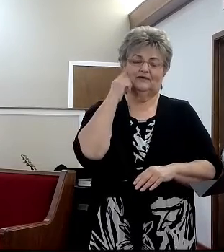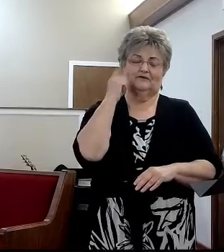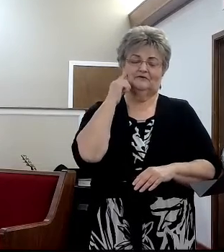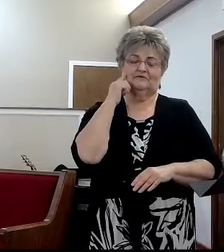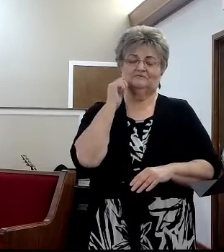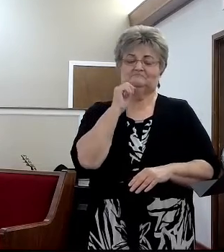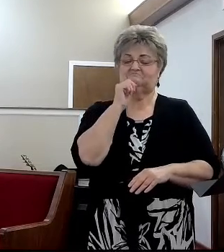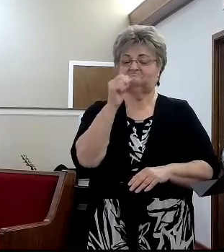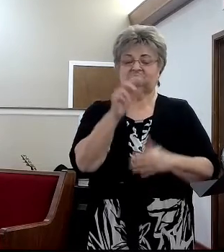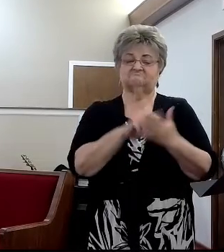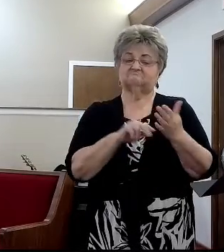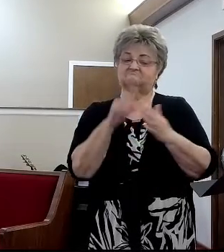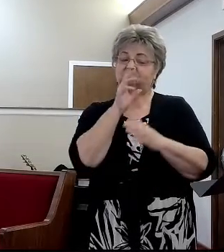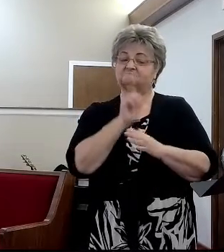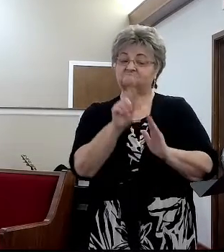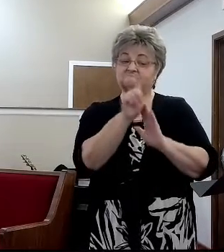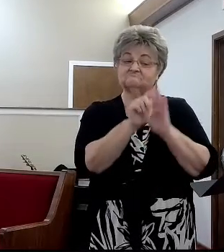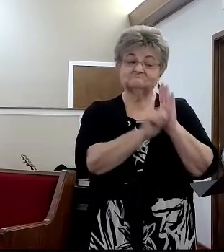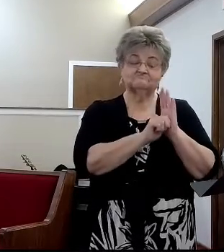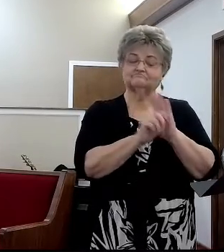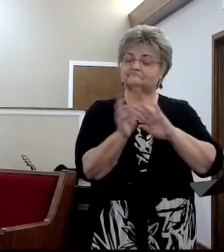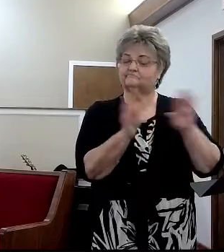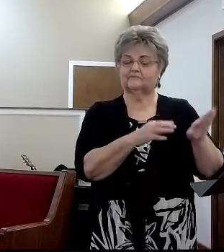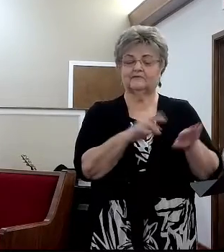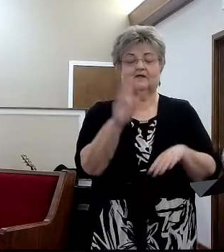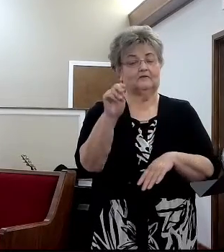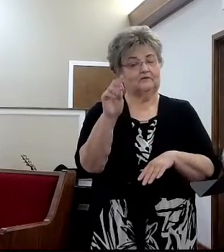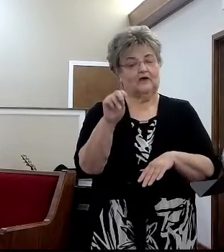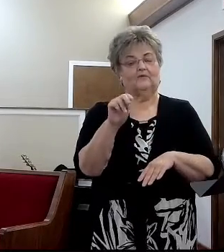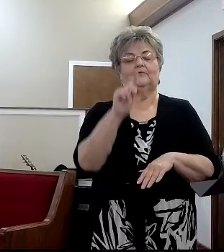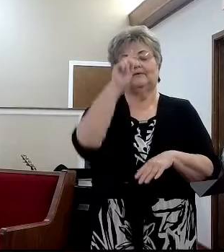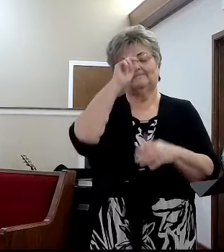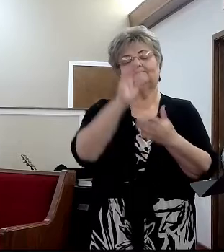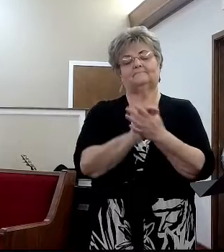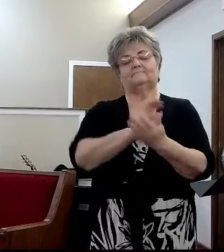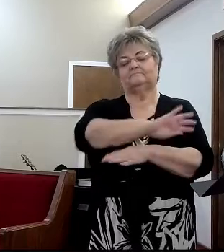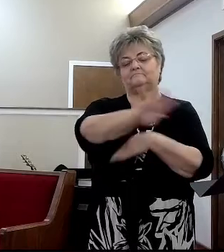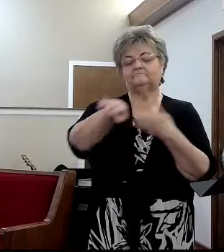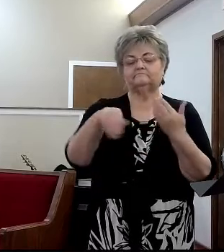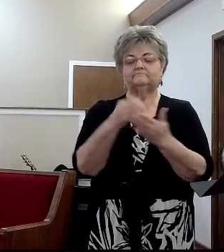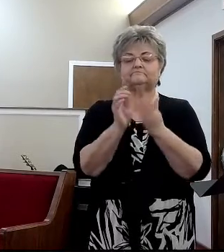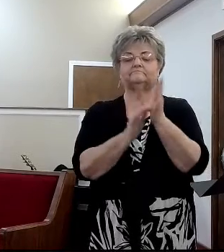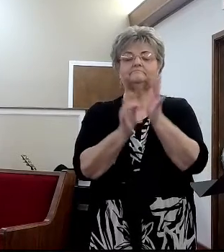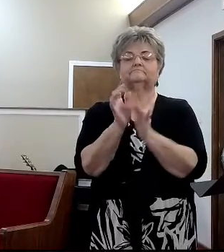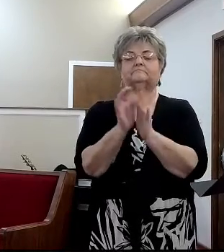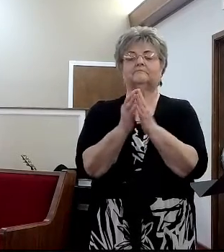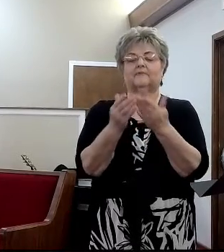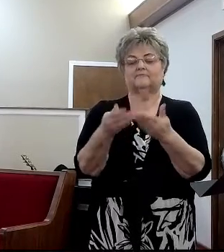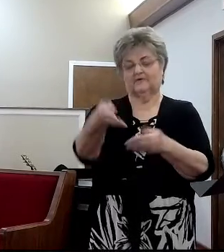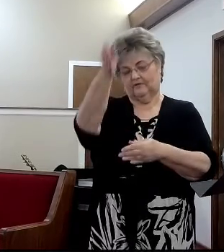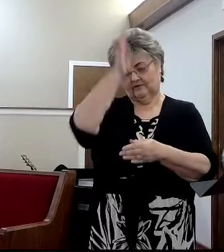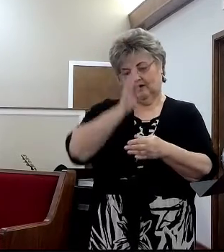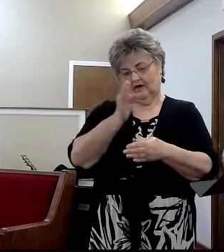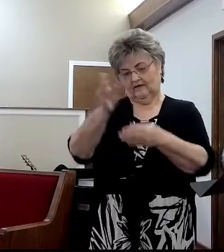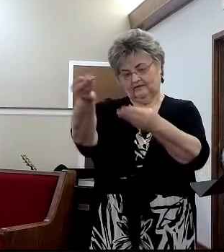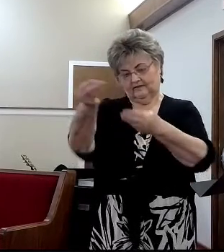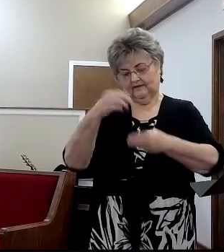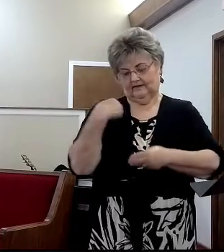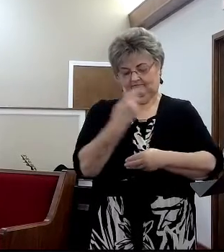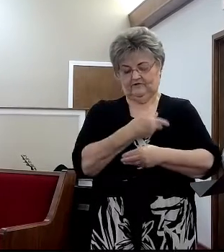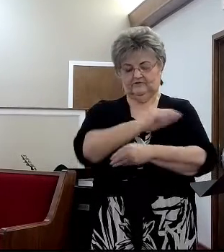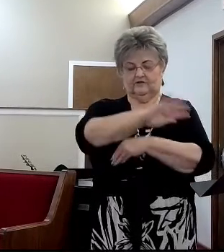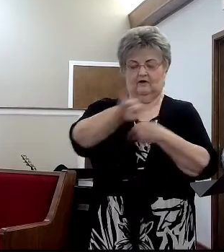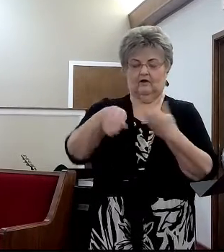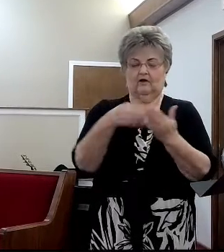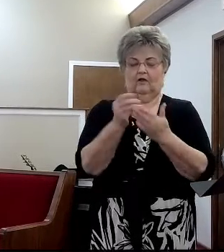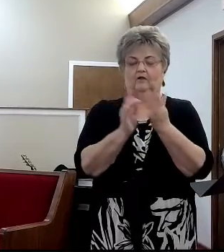for a reason. It's false doctrine. You believe in the whole Bible. God gave us the Bible. But it is great to see